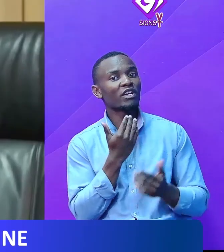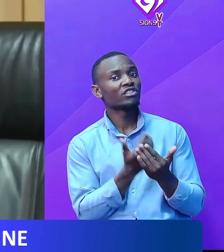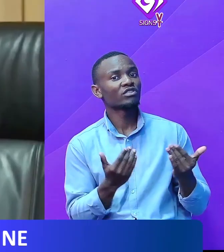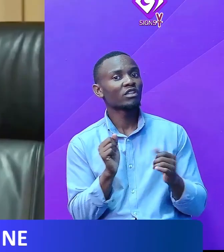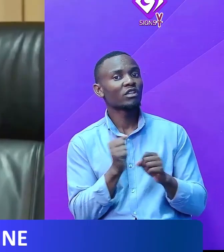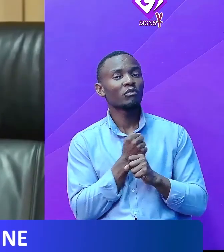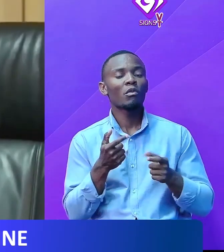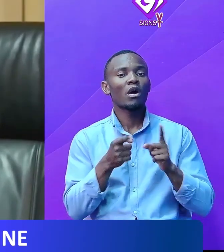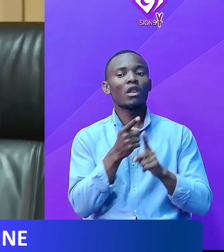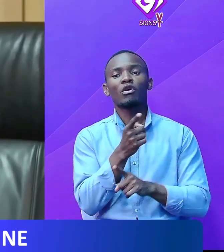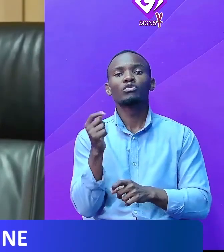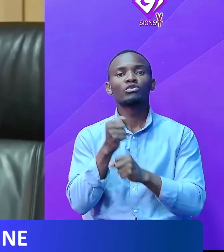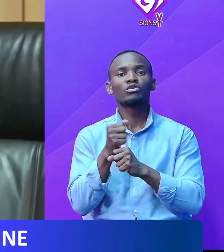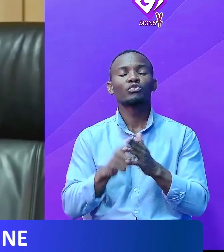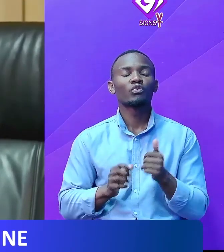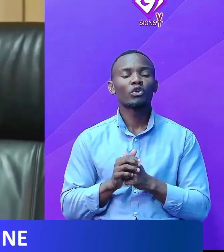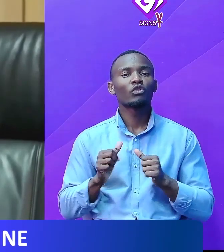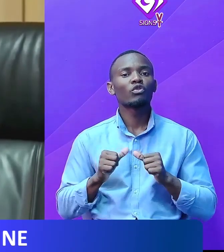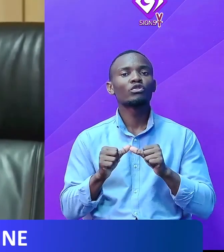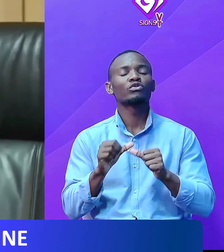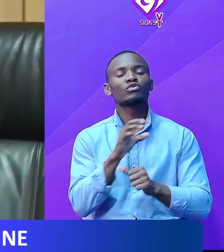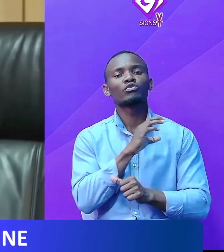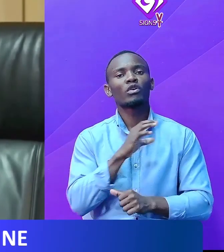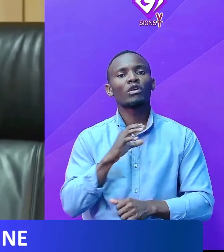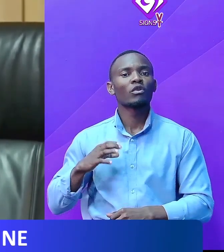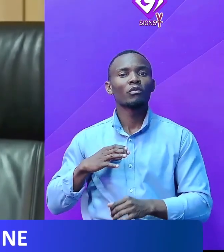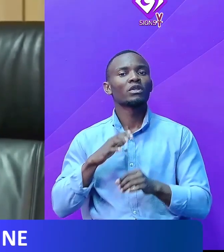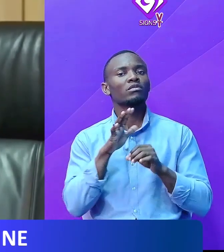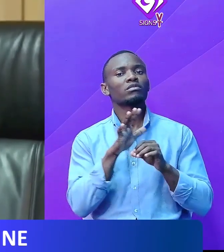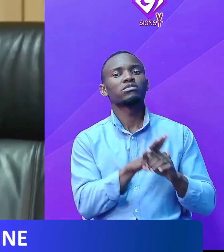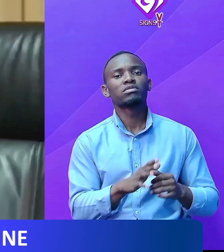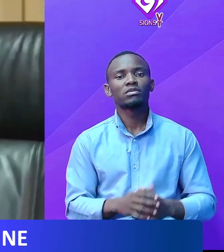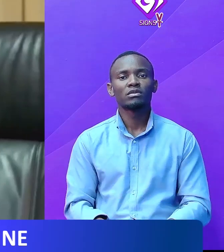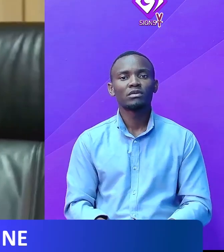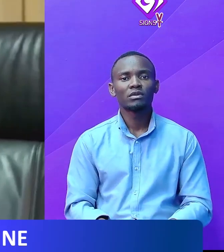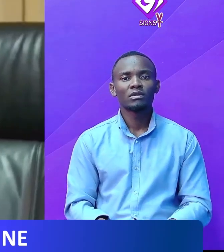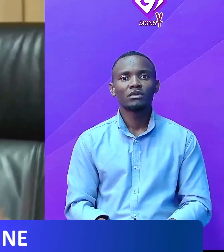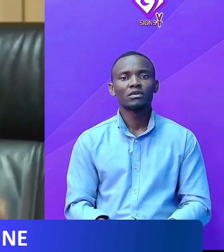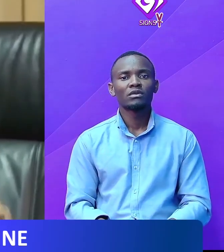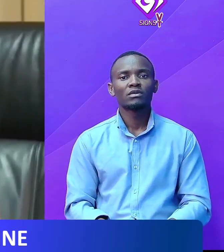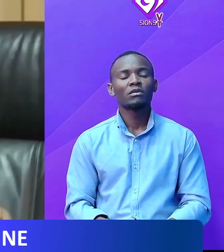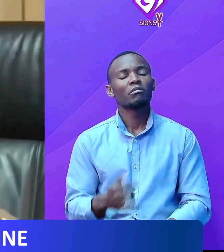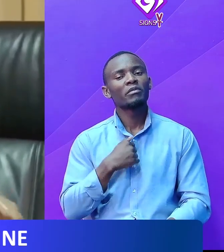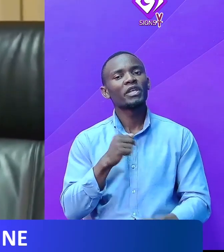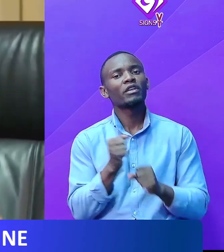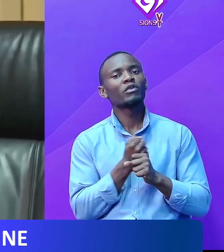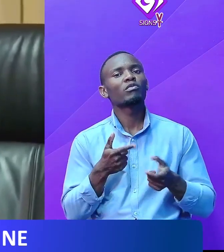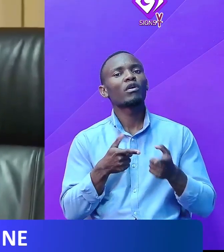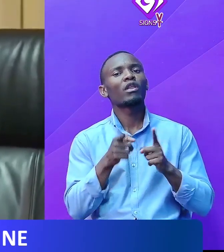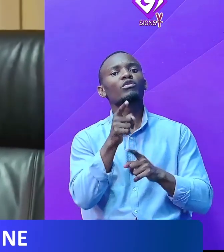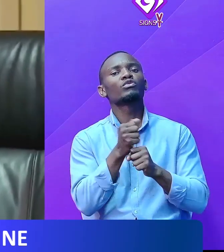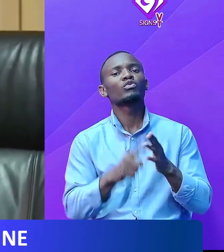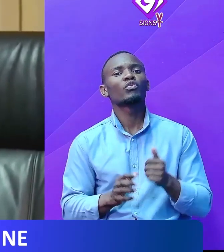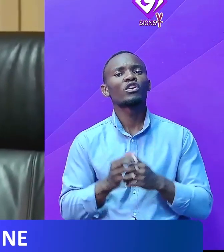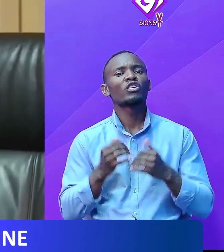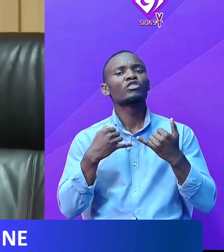intimidating this committee. We will not allow you. I will not allow you to. I will not allow you to extort and blackmail the Minister